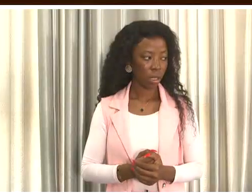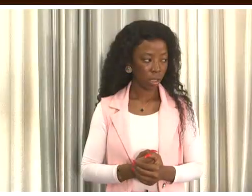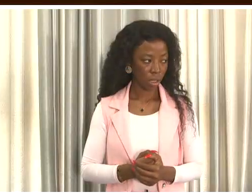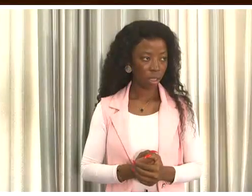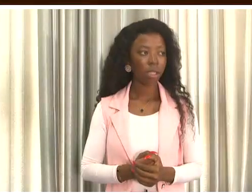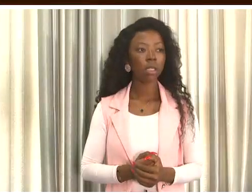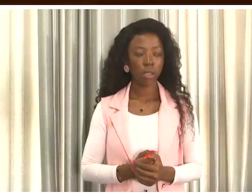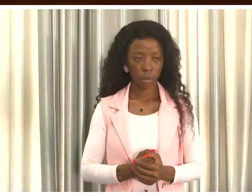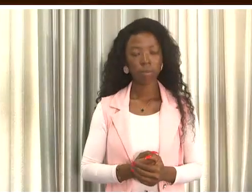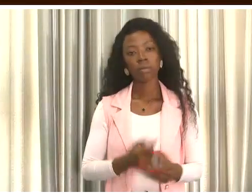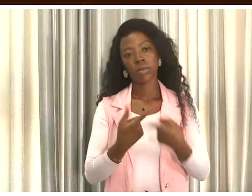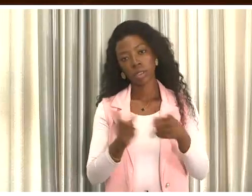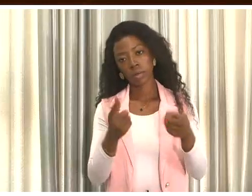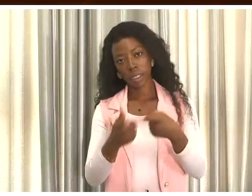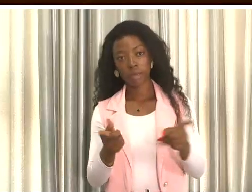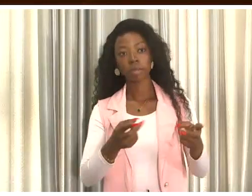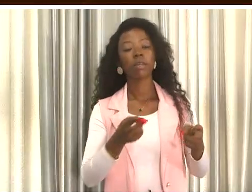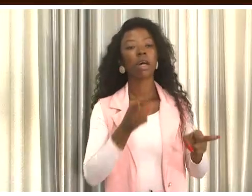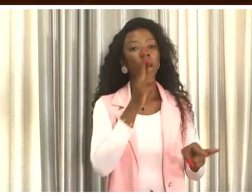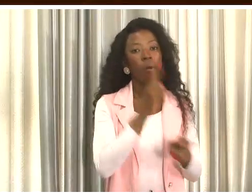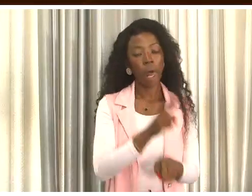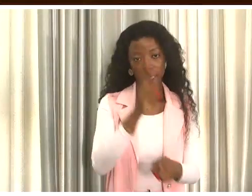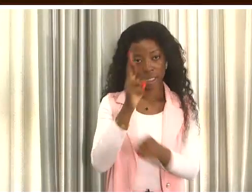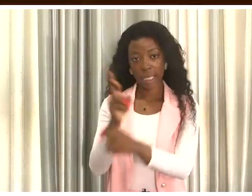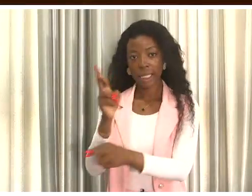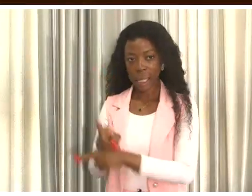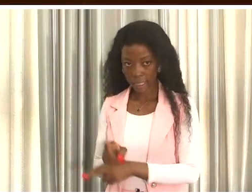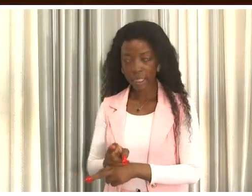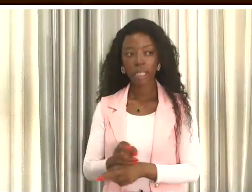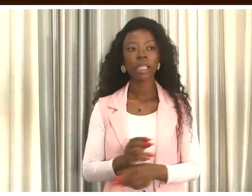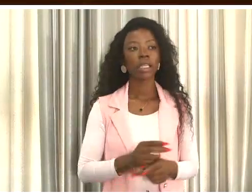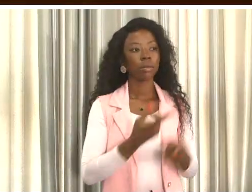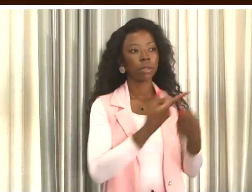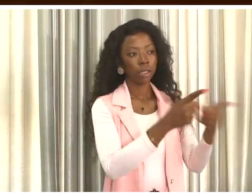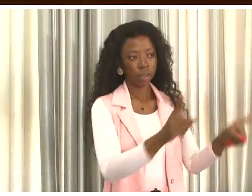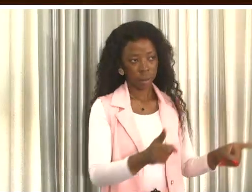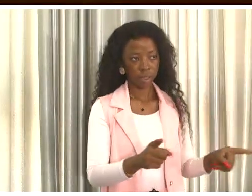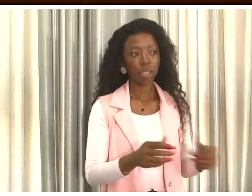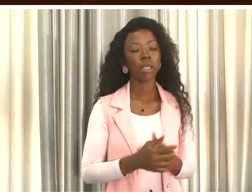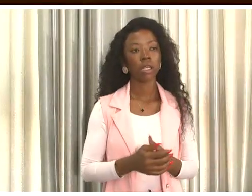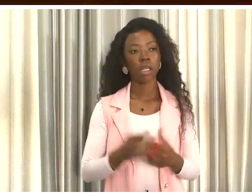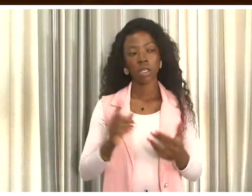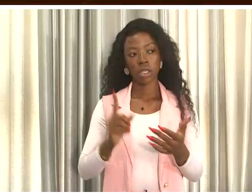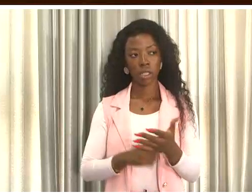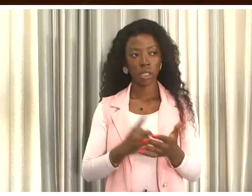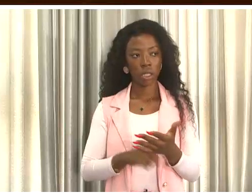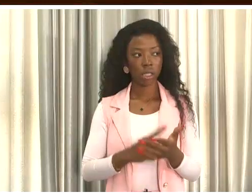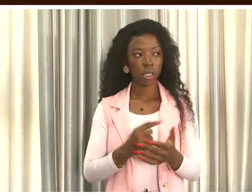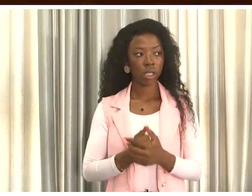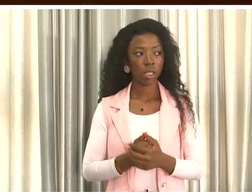of rights. Mm-hmm. We get various types of rights. We've been doing well in one area. You see other area, we make efforts, but we still lag behind. So who would you do